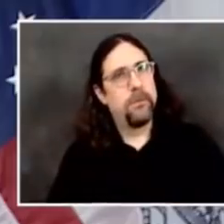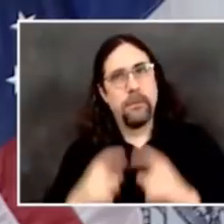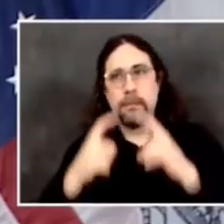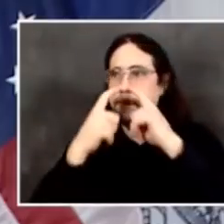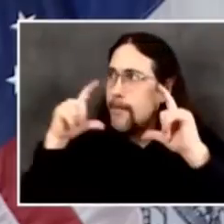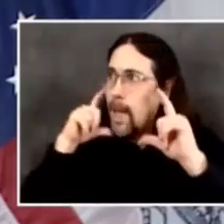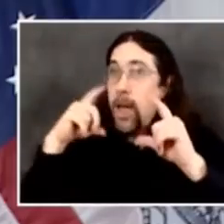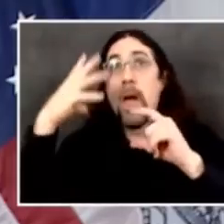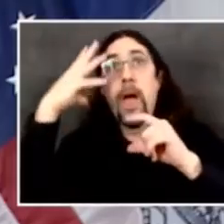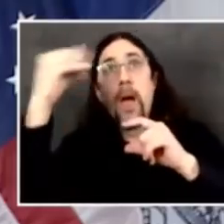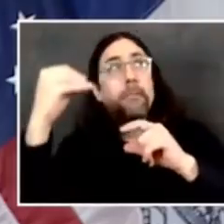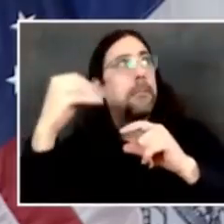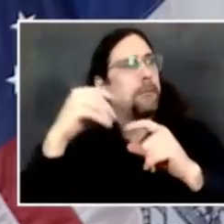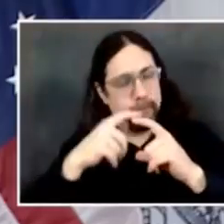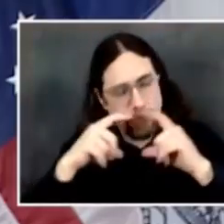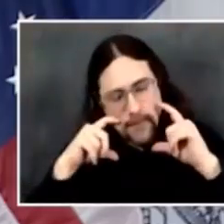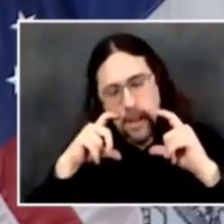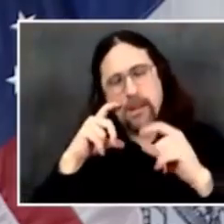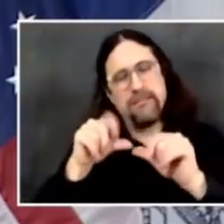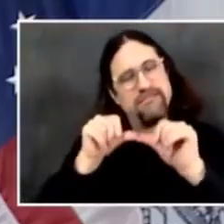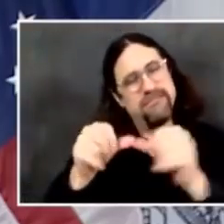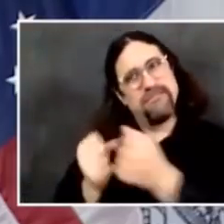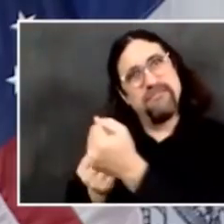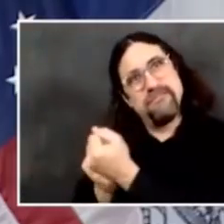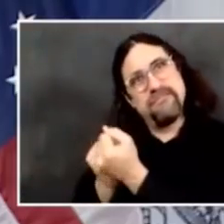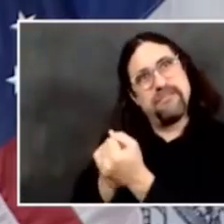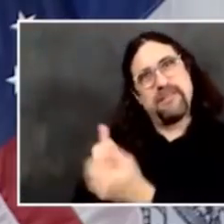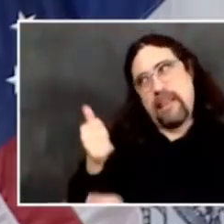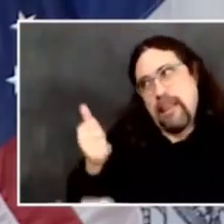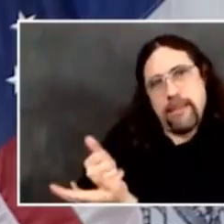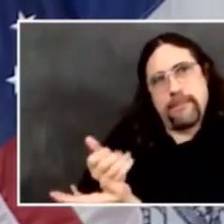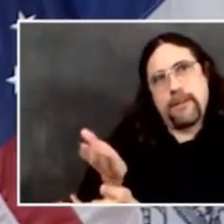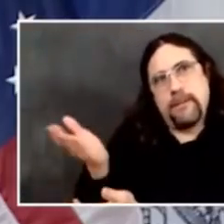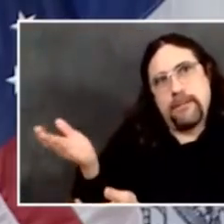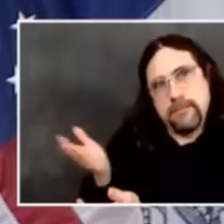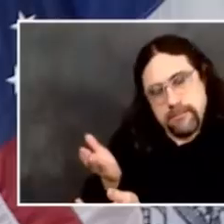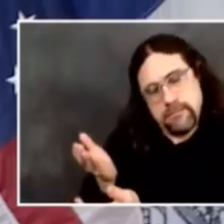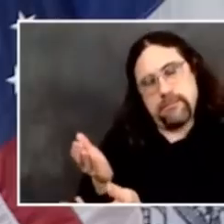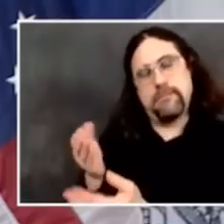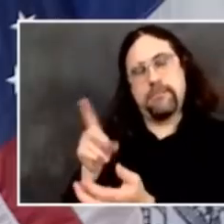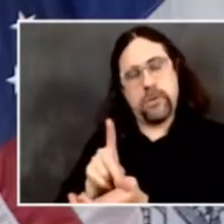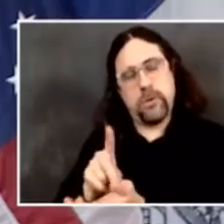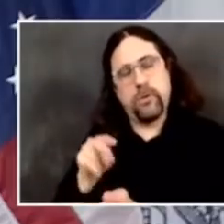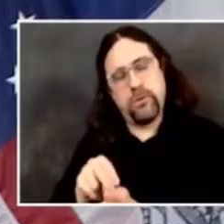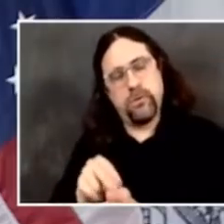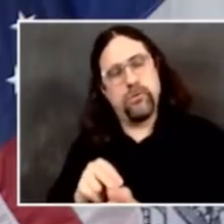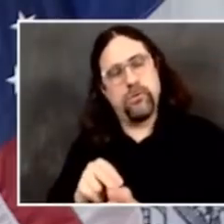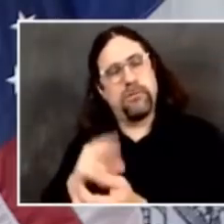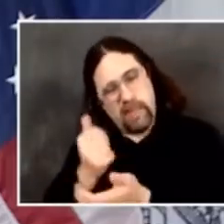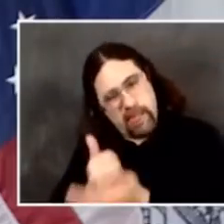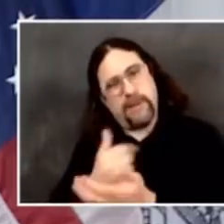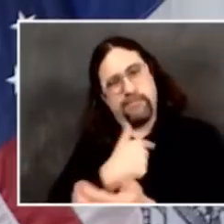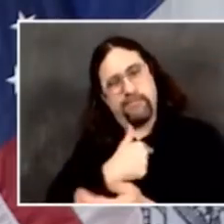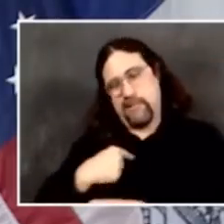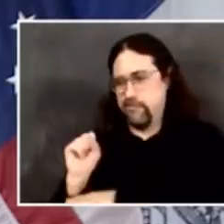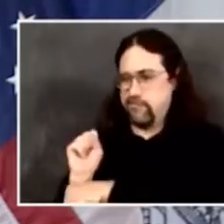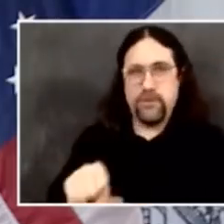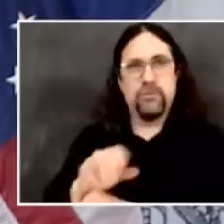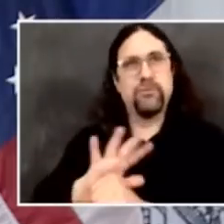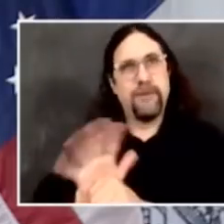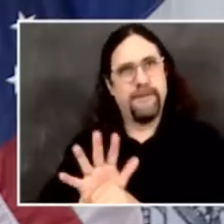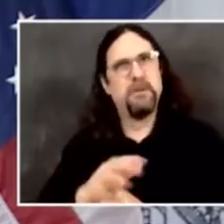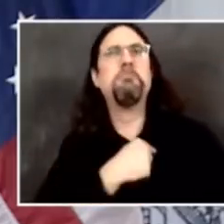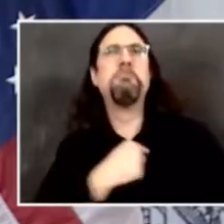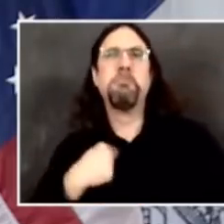and today's indicators prove it. So we are clearly winning this fight. Let's keep winning, and